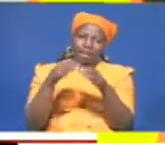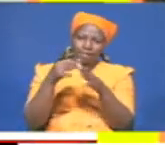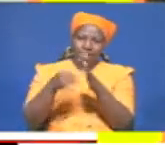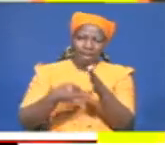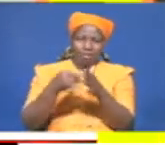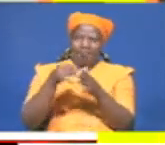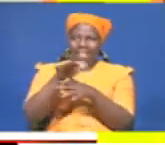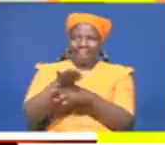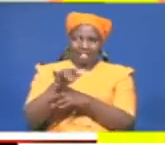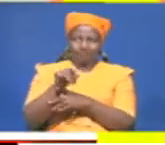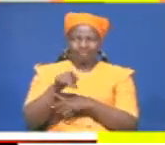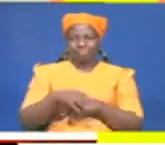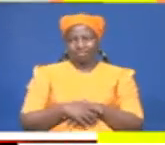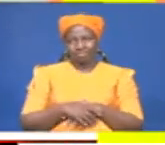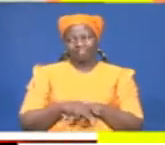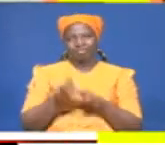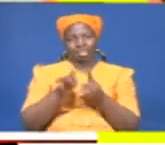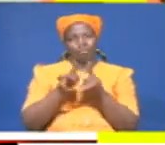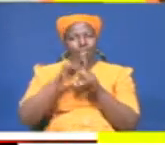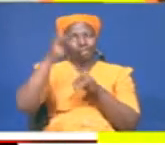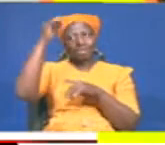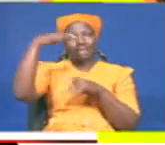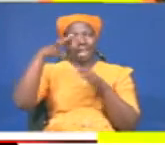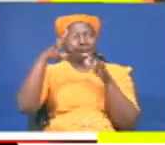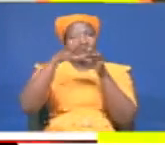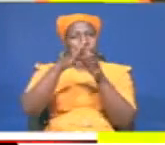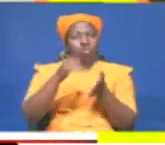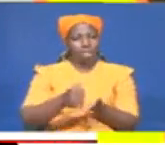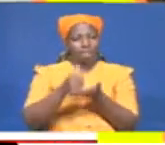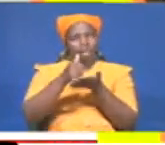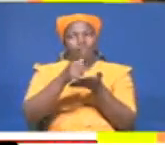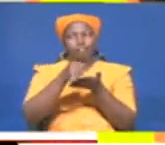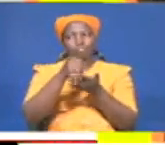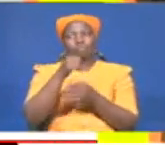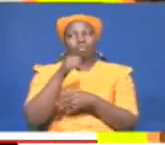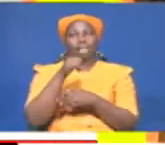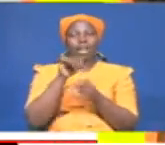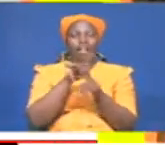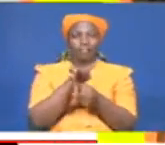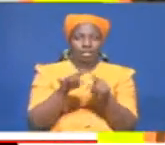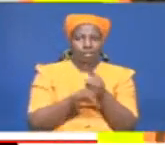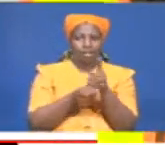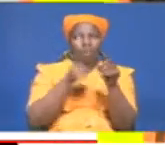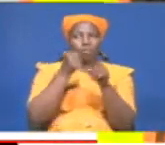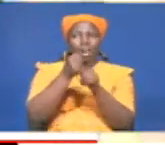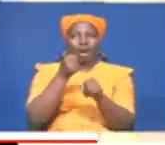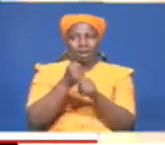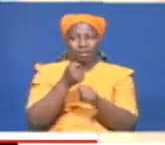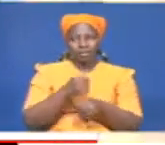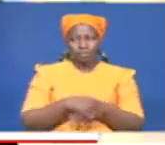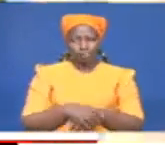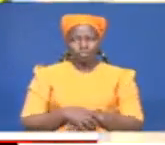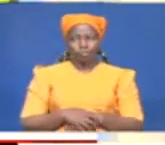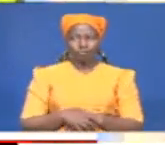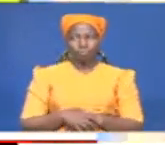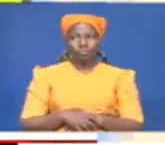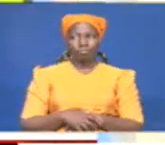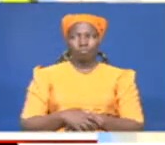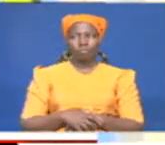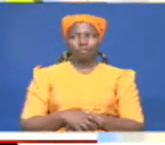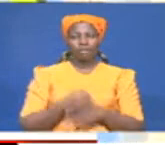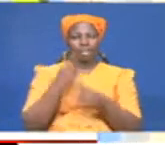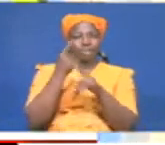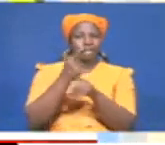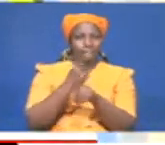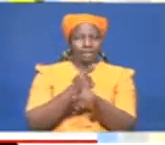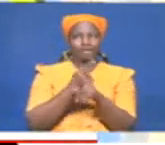electrical connections to have the functionality, to guarantee the functionality of the future city in Konza. The various scopes of the project,